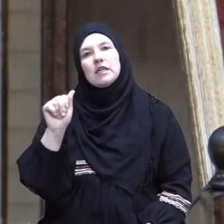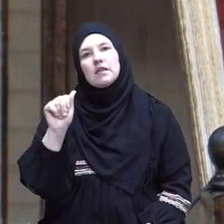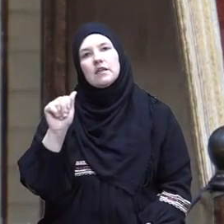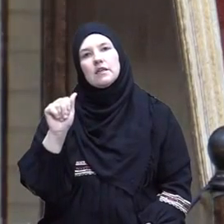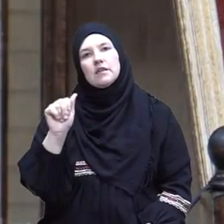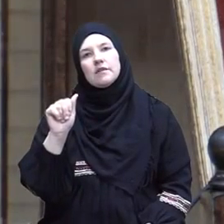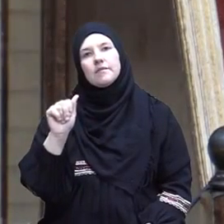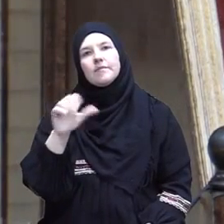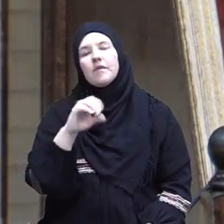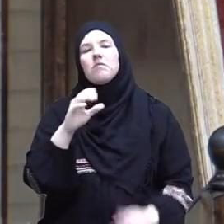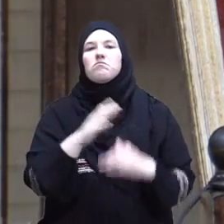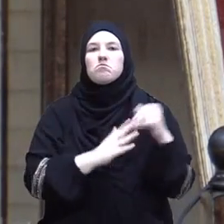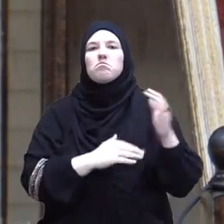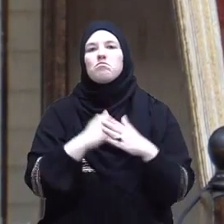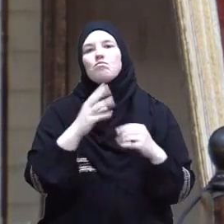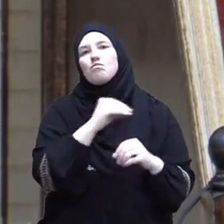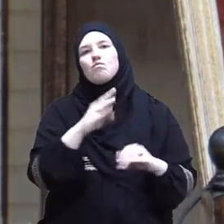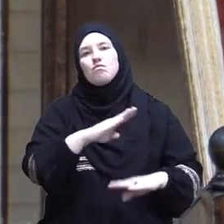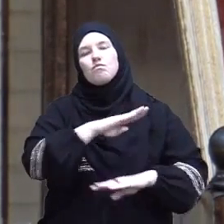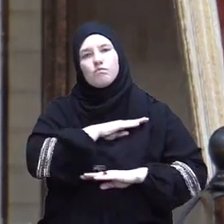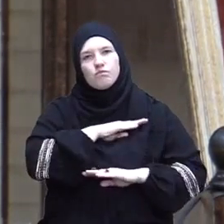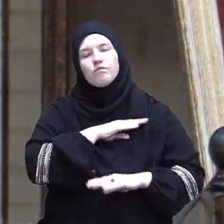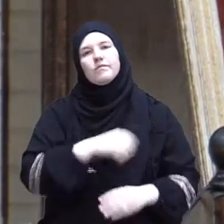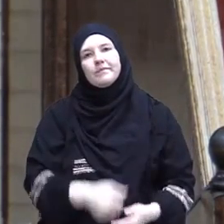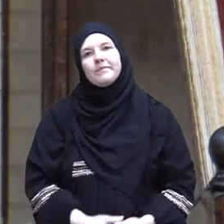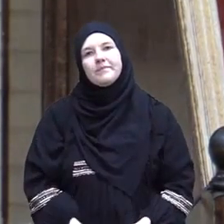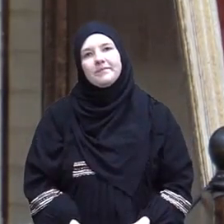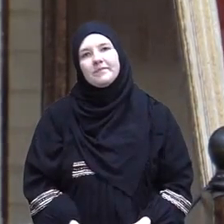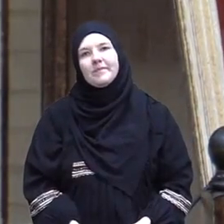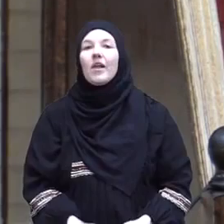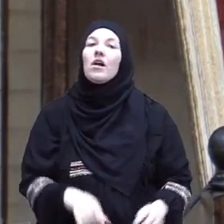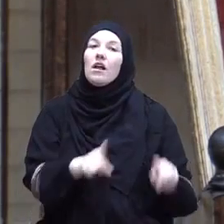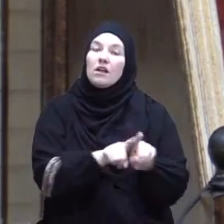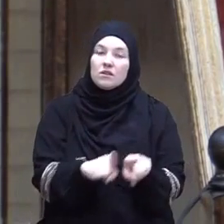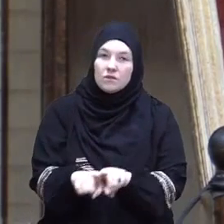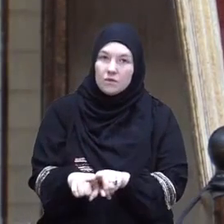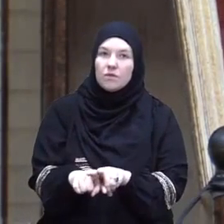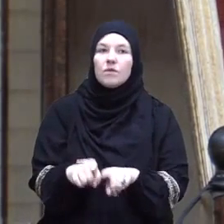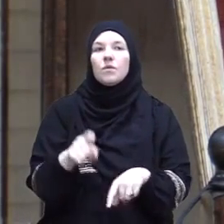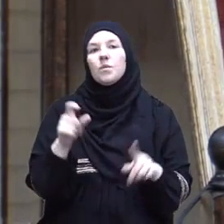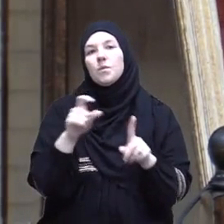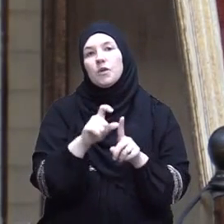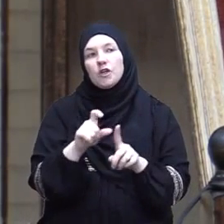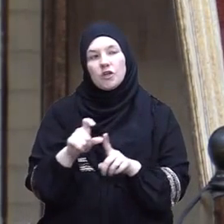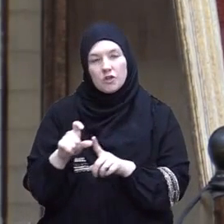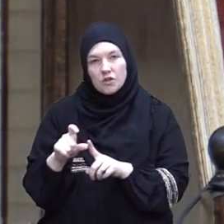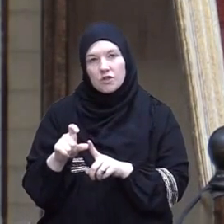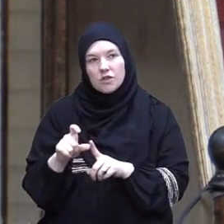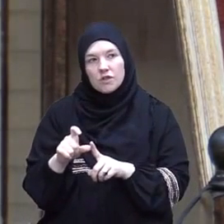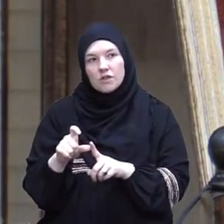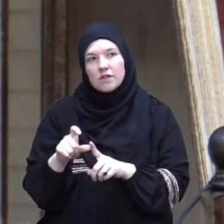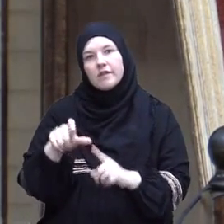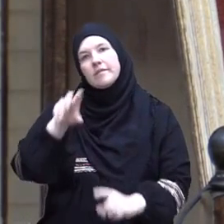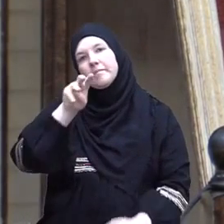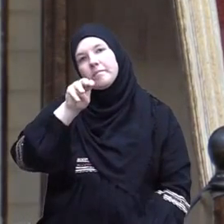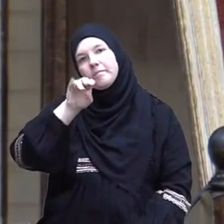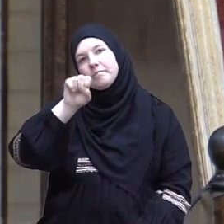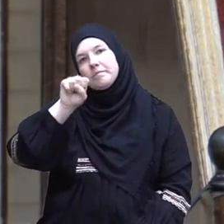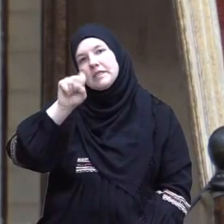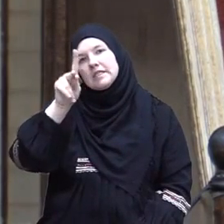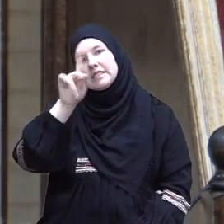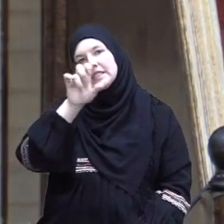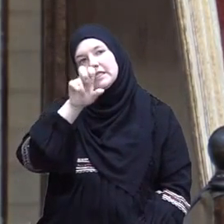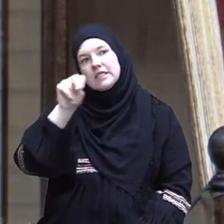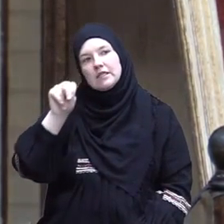and contentment. Sakana. From it also comes the word miskeen, which